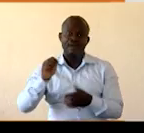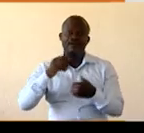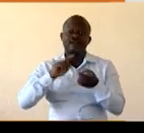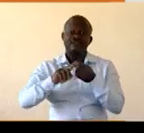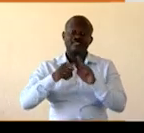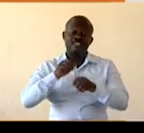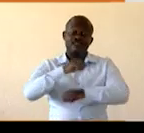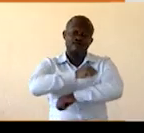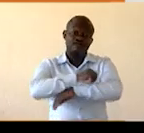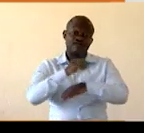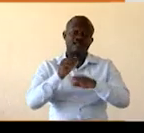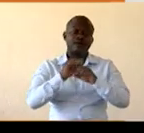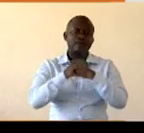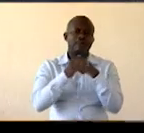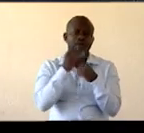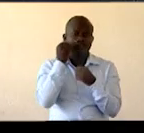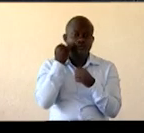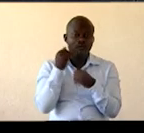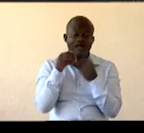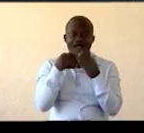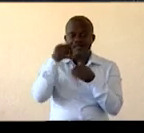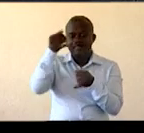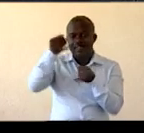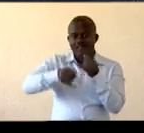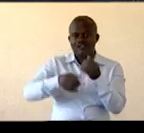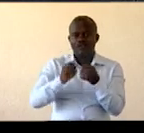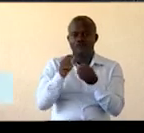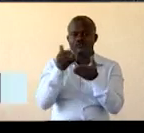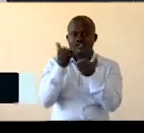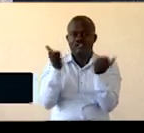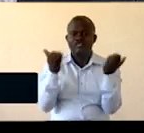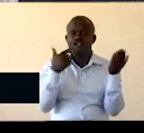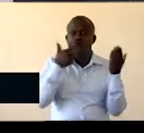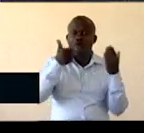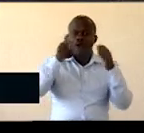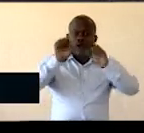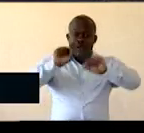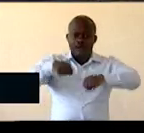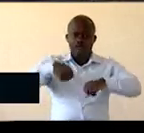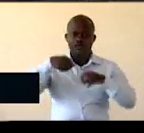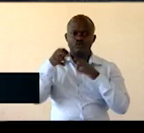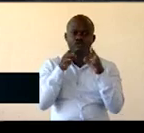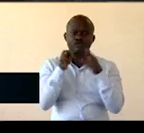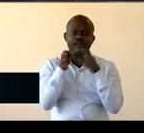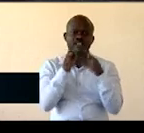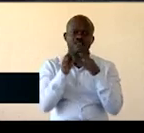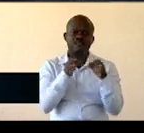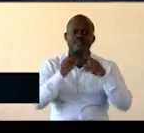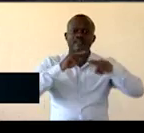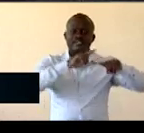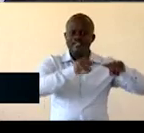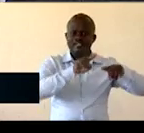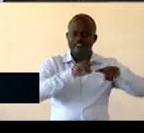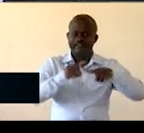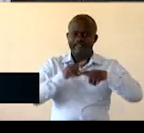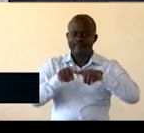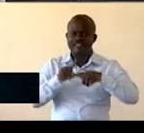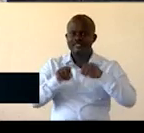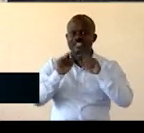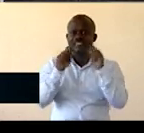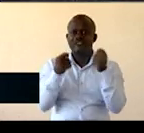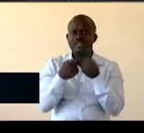sure by the end of this lesson, you are able to explain different types